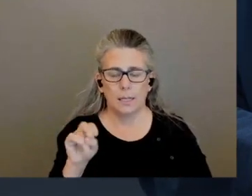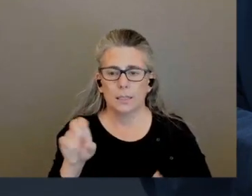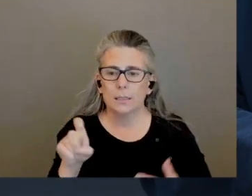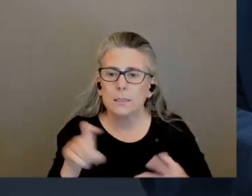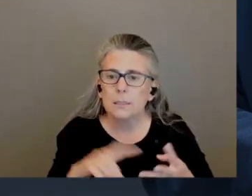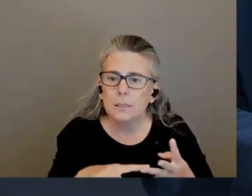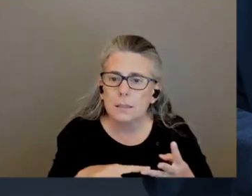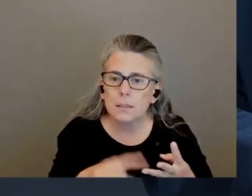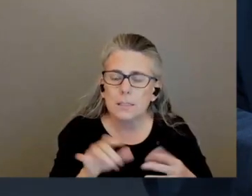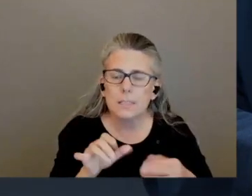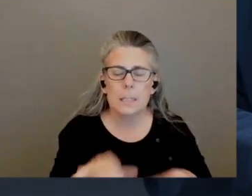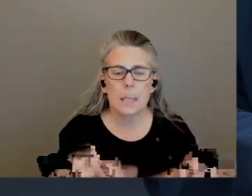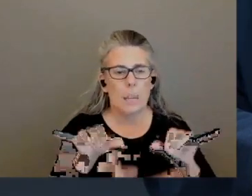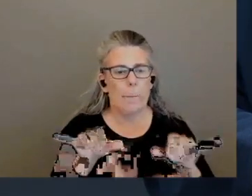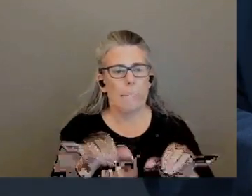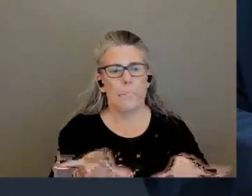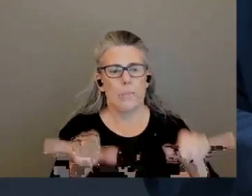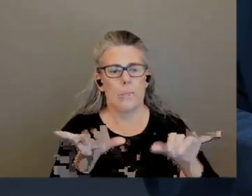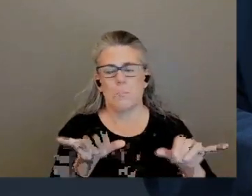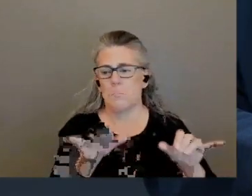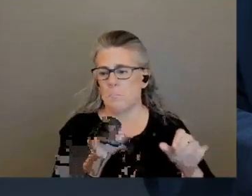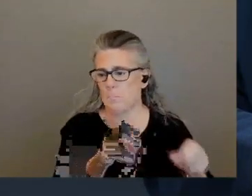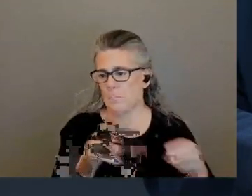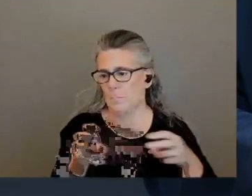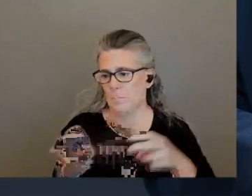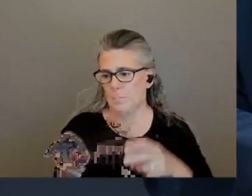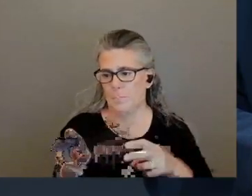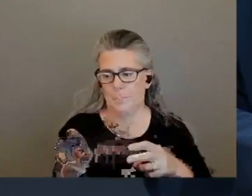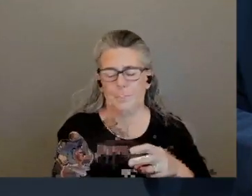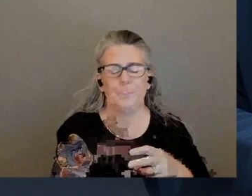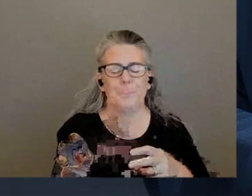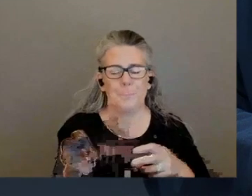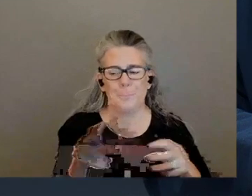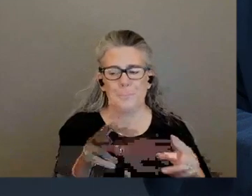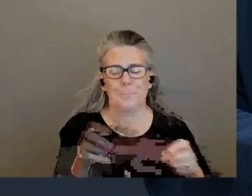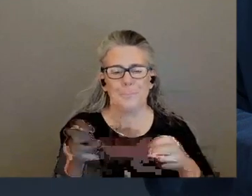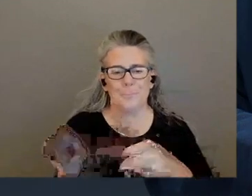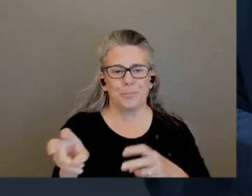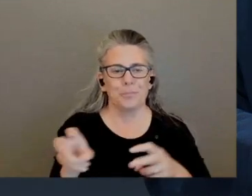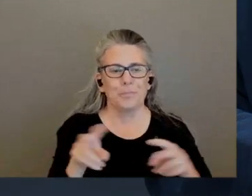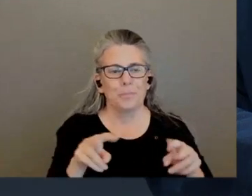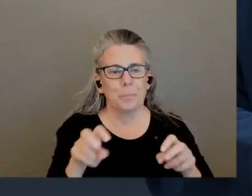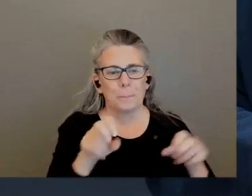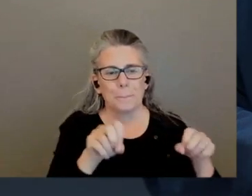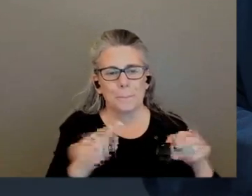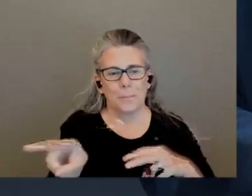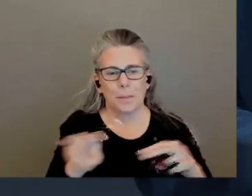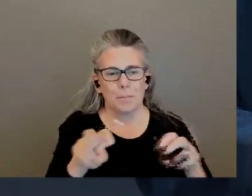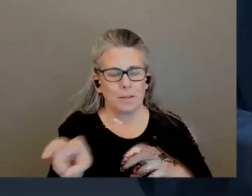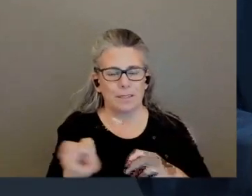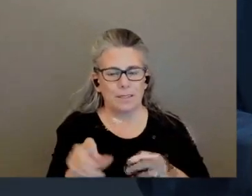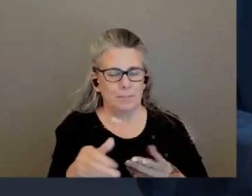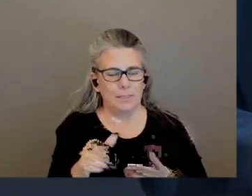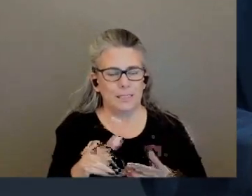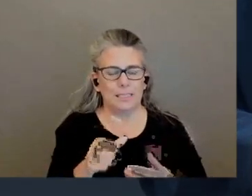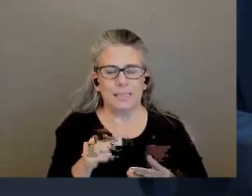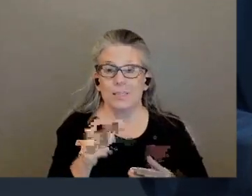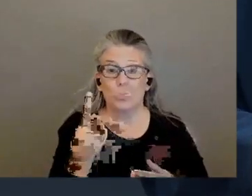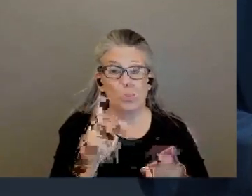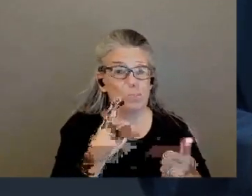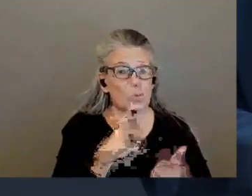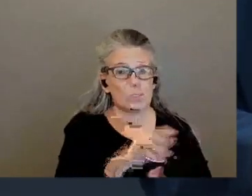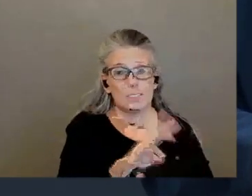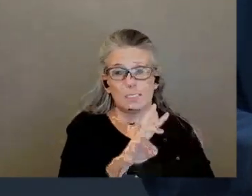Graviton-based instances really well. However, there are different versions. There's one for x86 and then one for